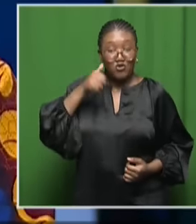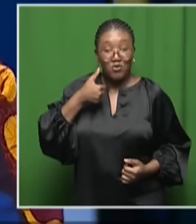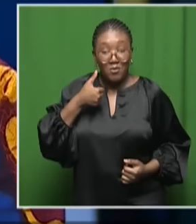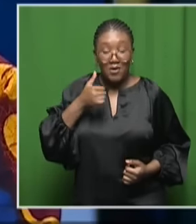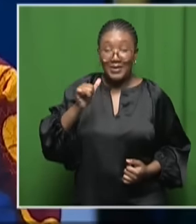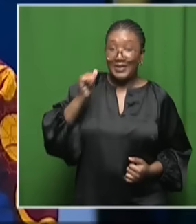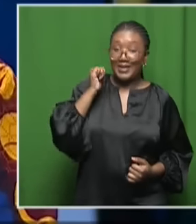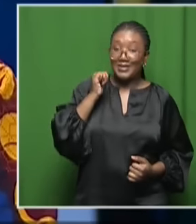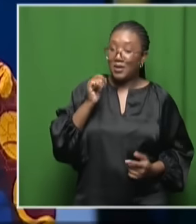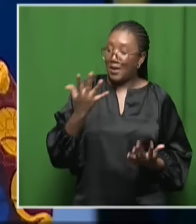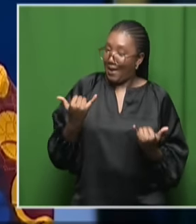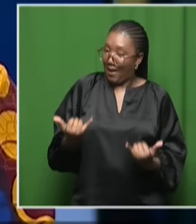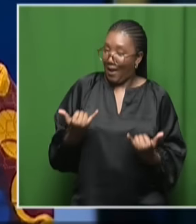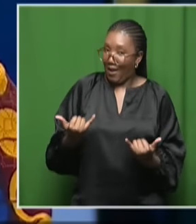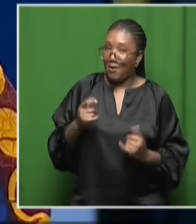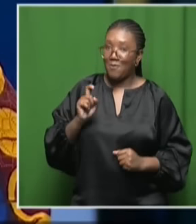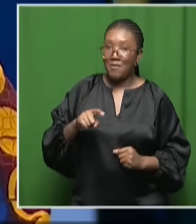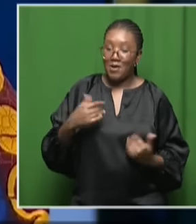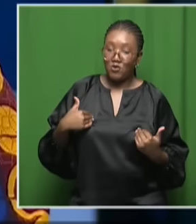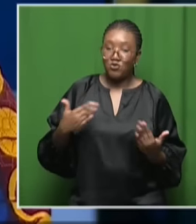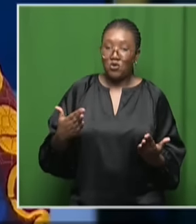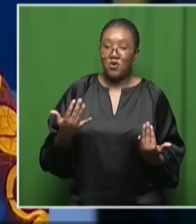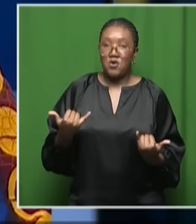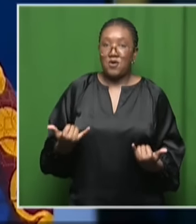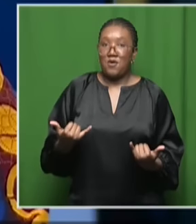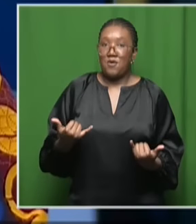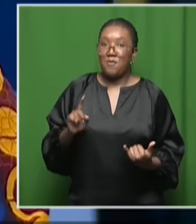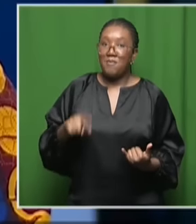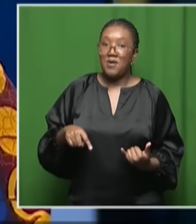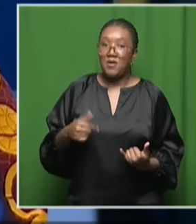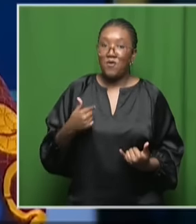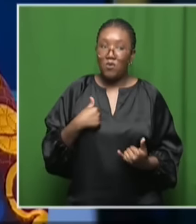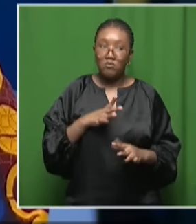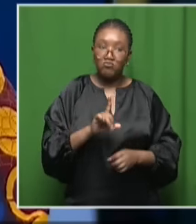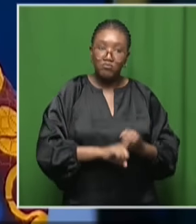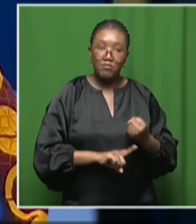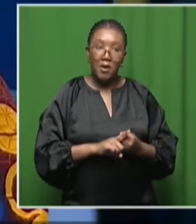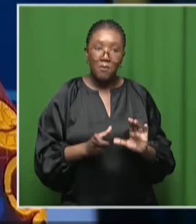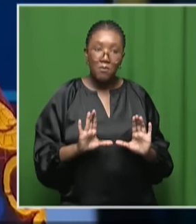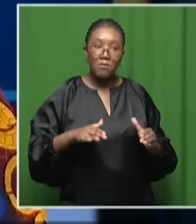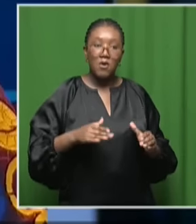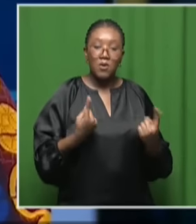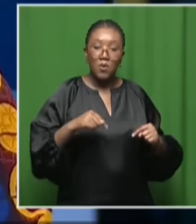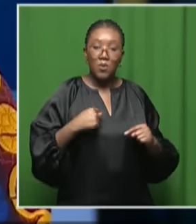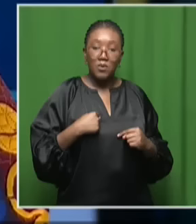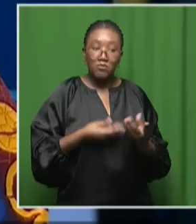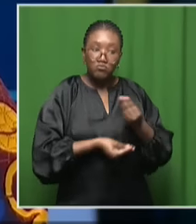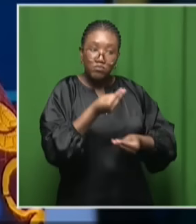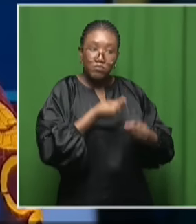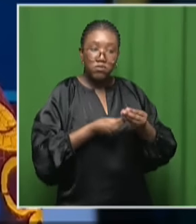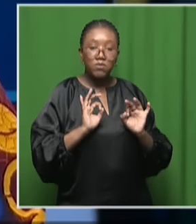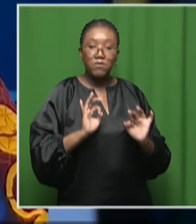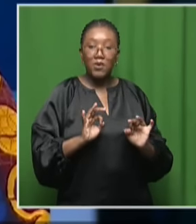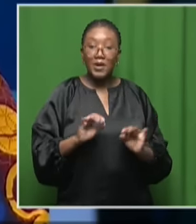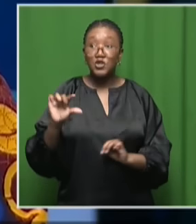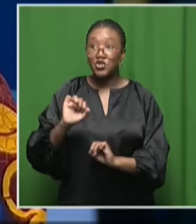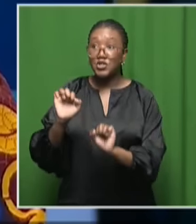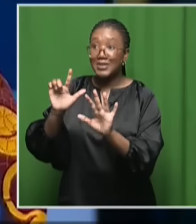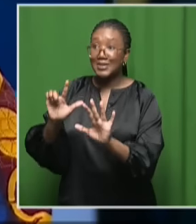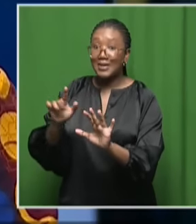Yesterday, and how do we start then holding the fire to the feet of those G7 nations